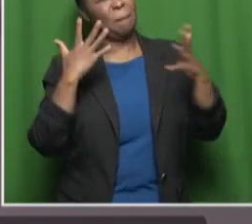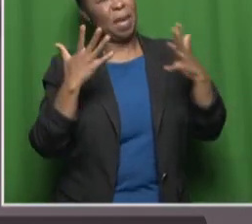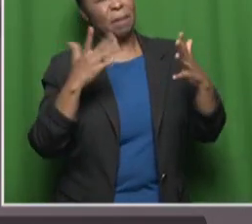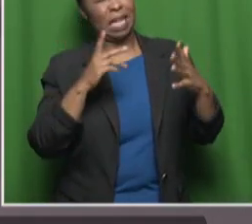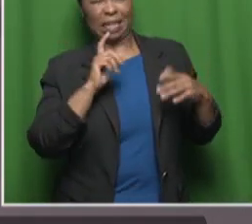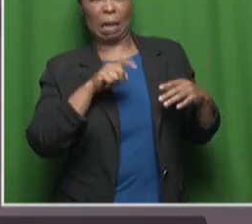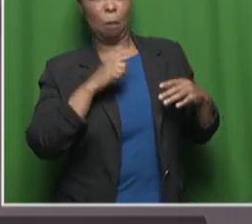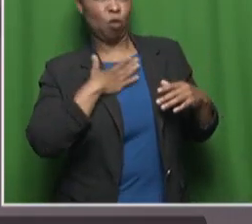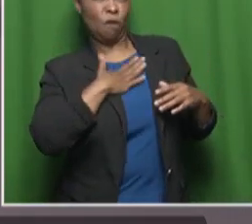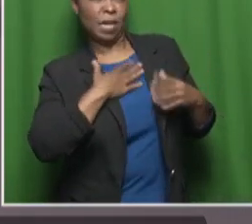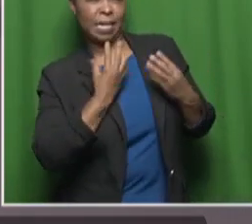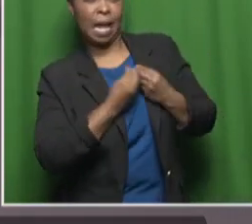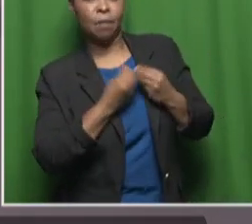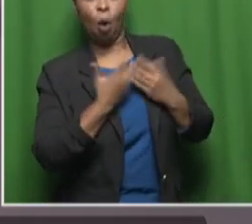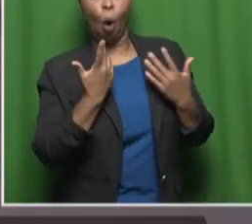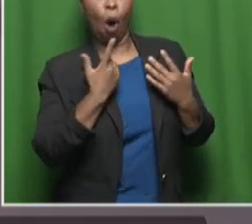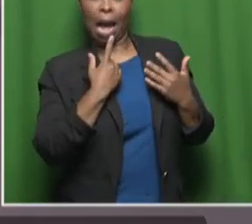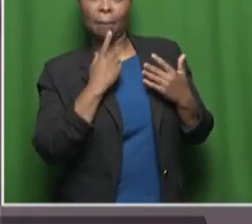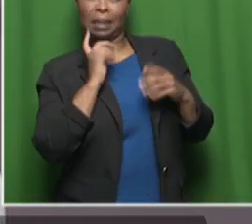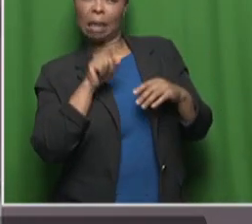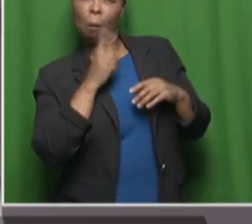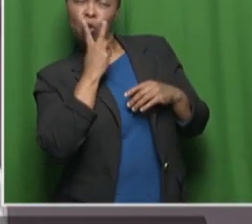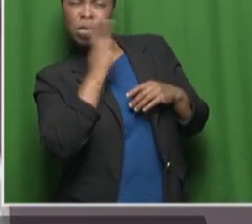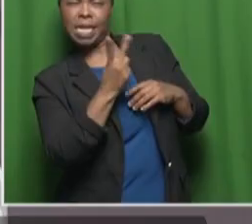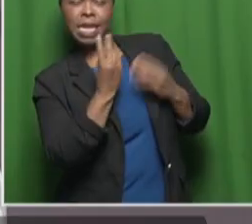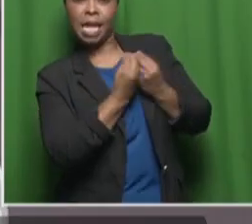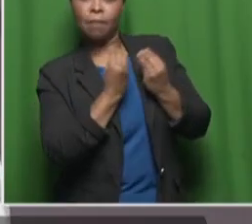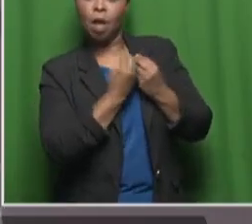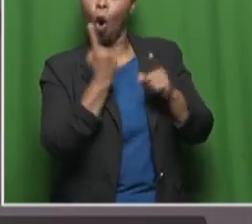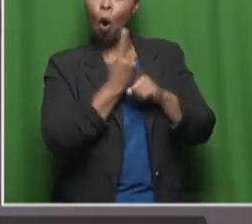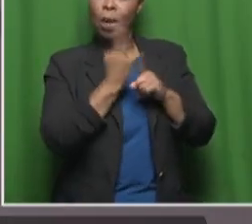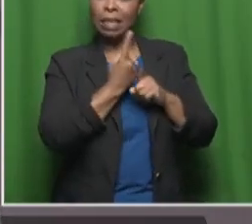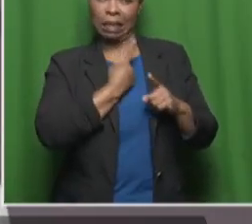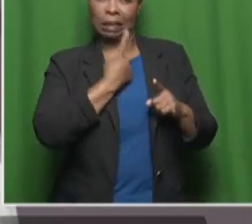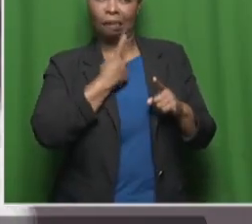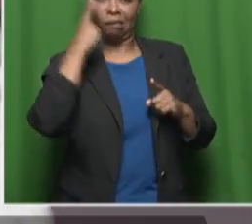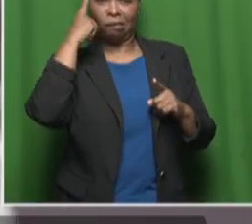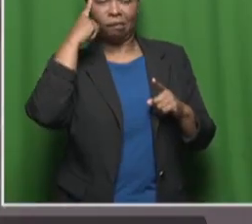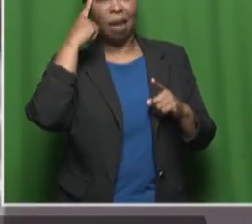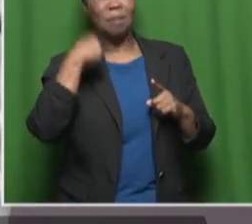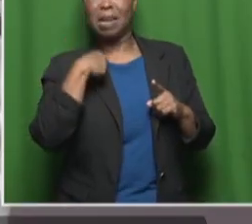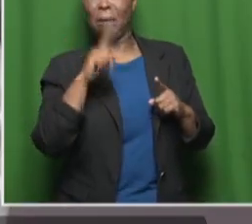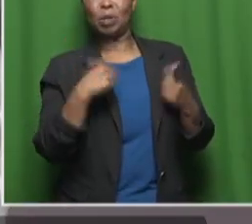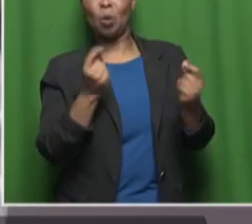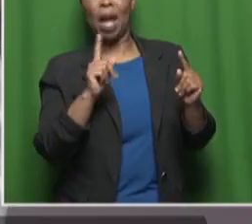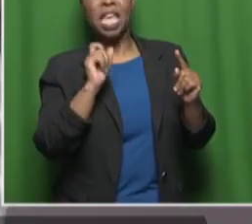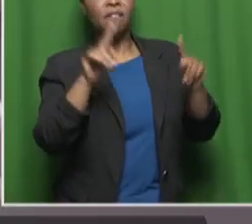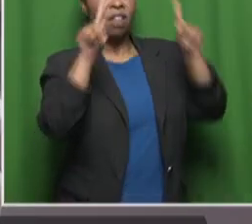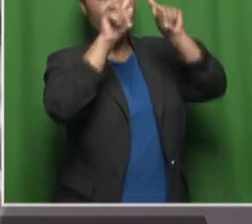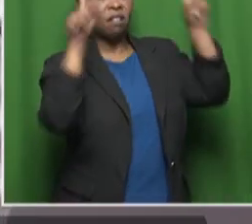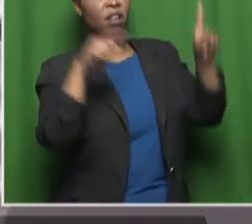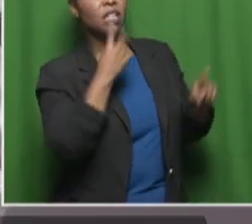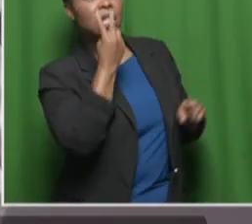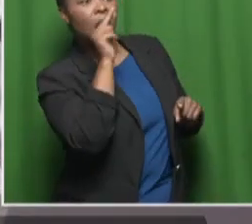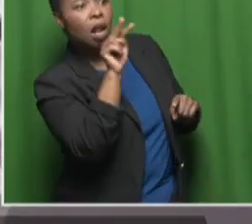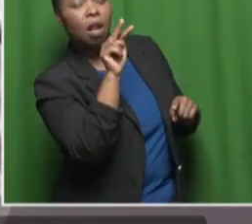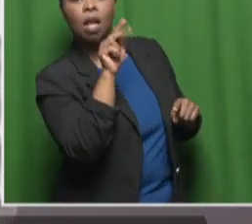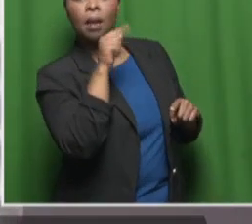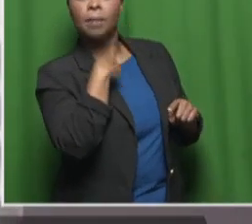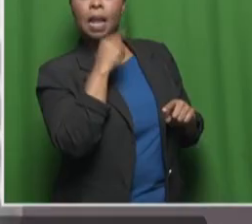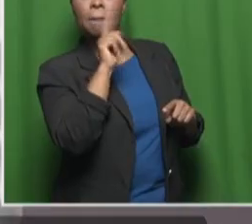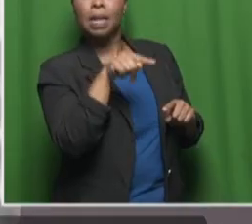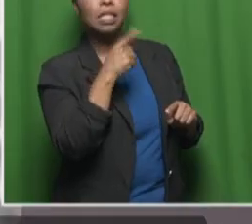feel something, maybe I'm supposed to see something, maybe, and they always ask themselves, what is it that I'm supposed to do when I'm in front of this piece? So we